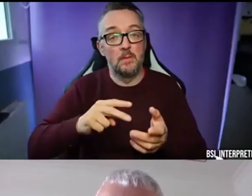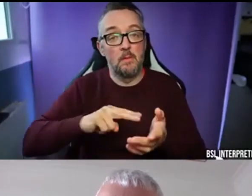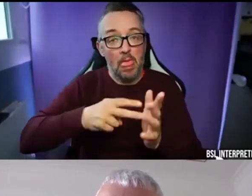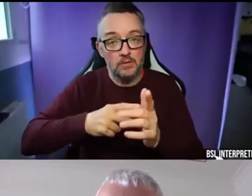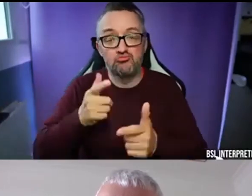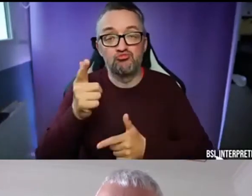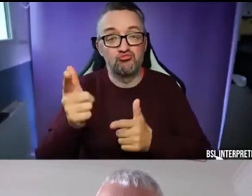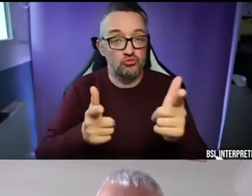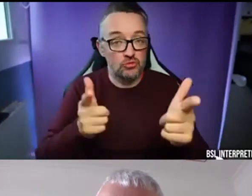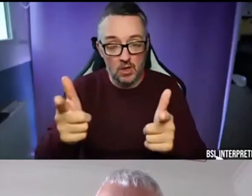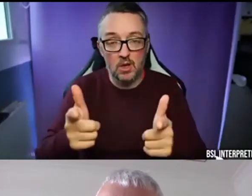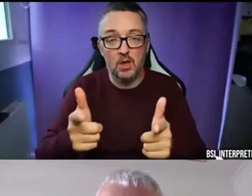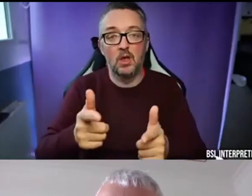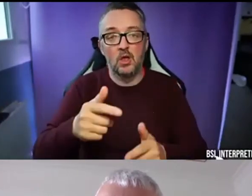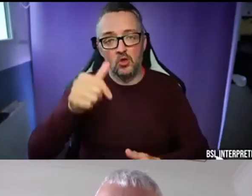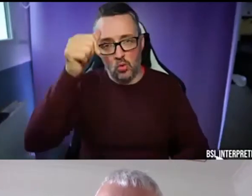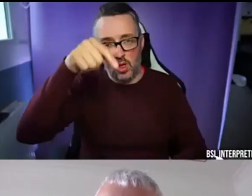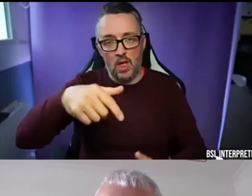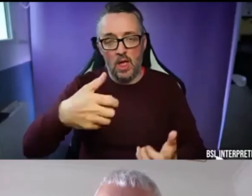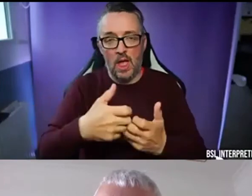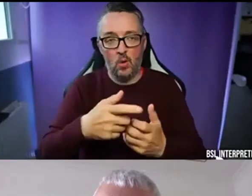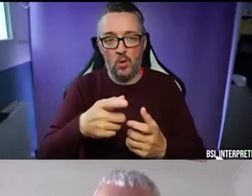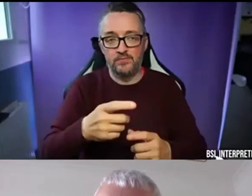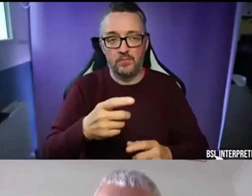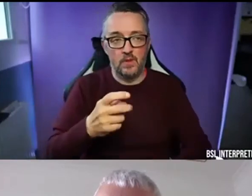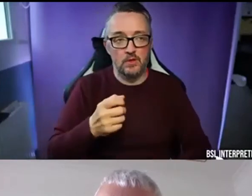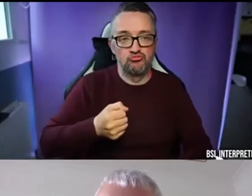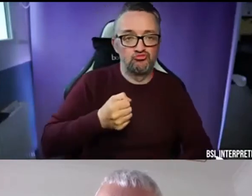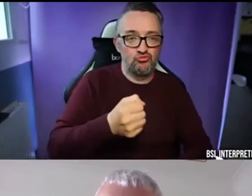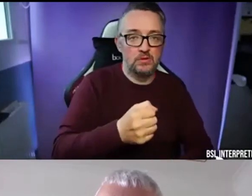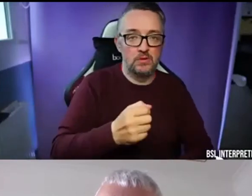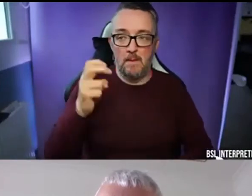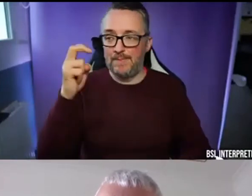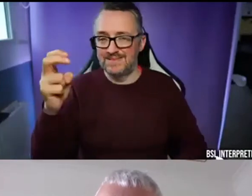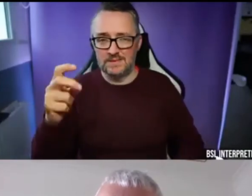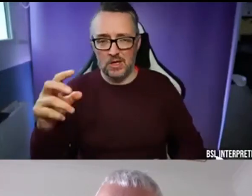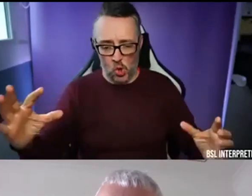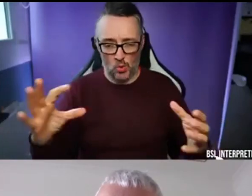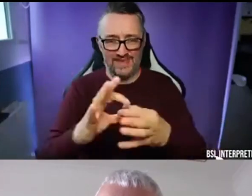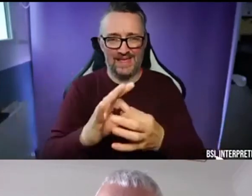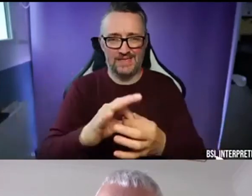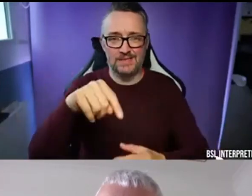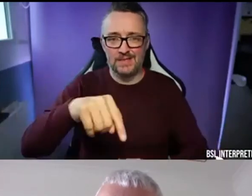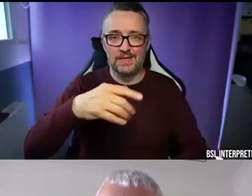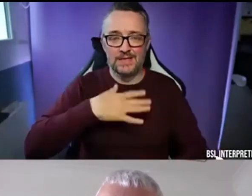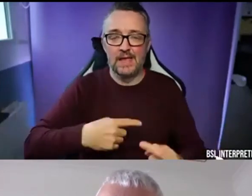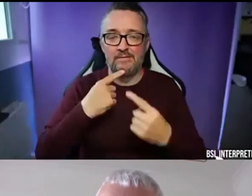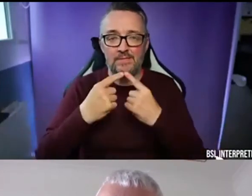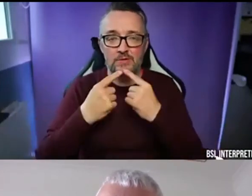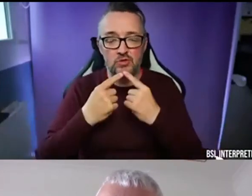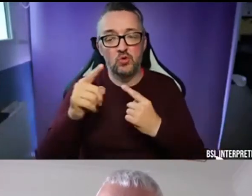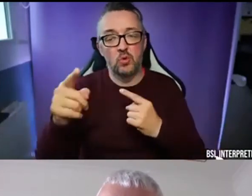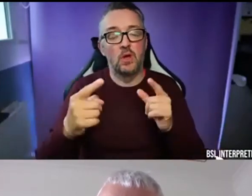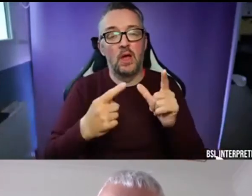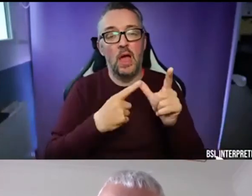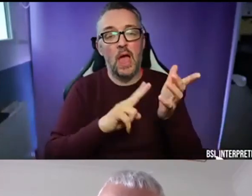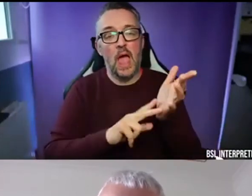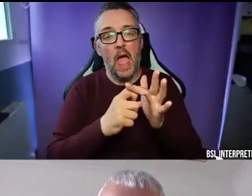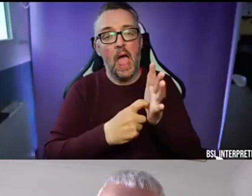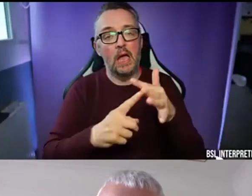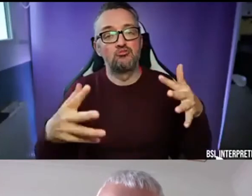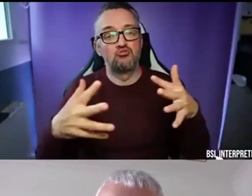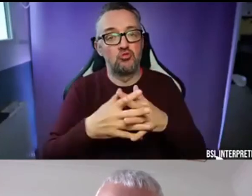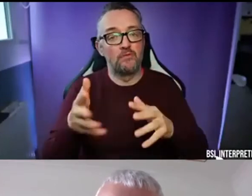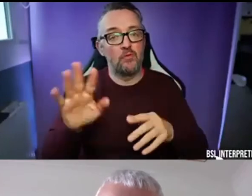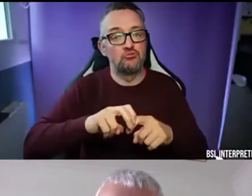on connectivity between different modes of transport. And Andrew from Transport Scotland, who is part of our group, highlighted that